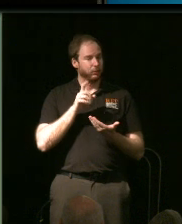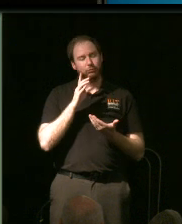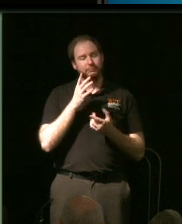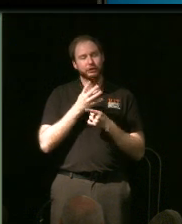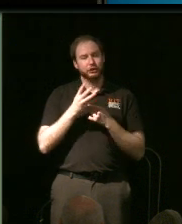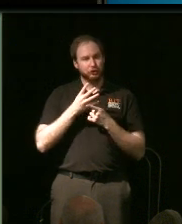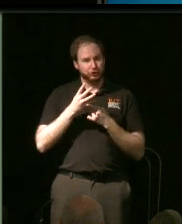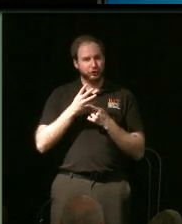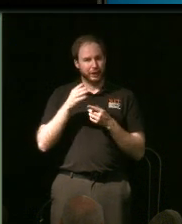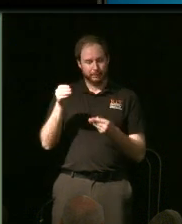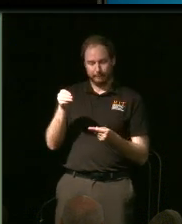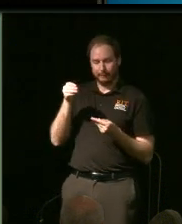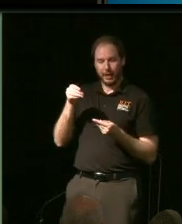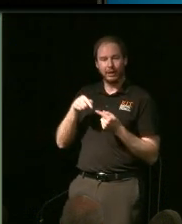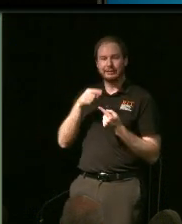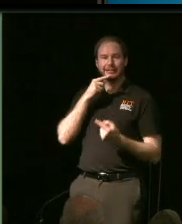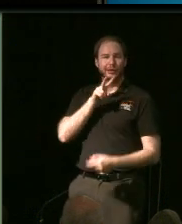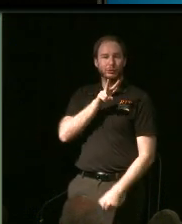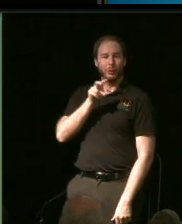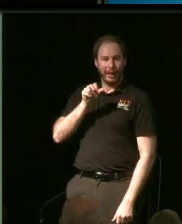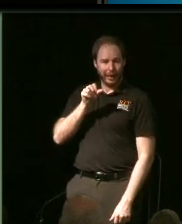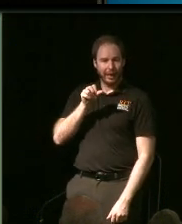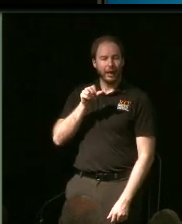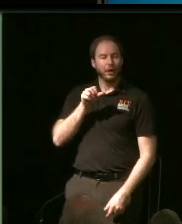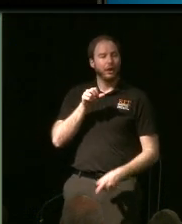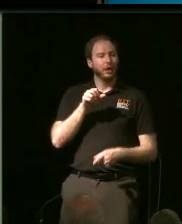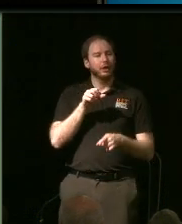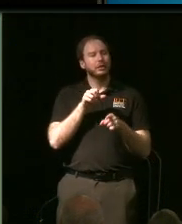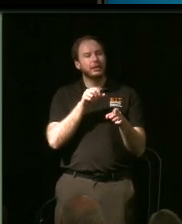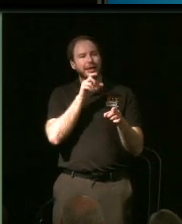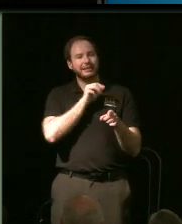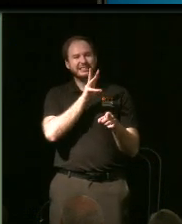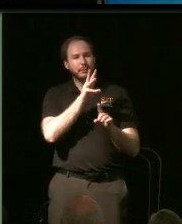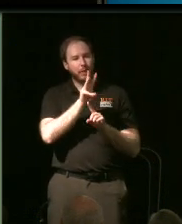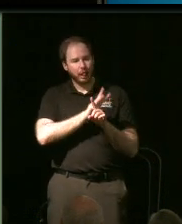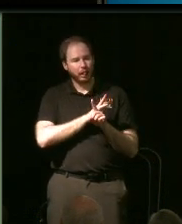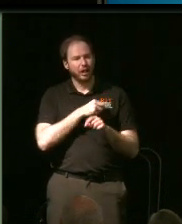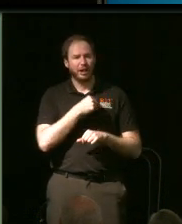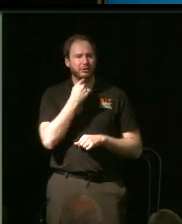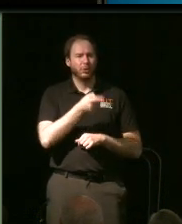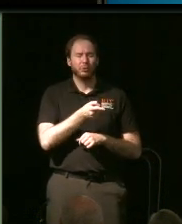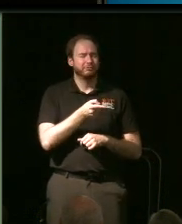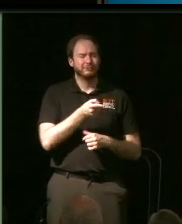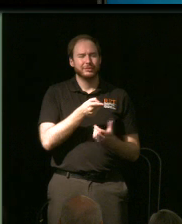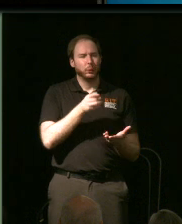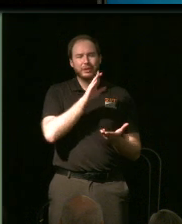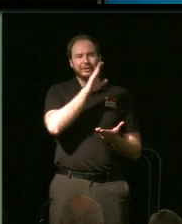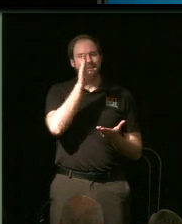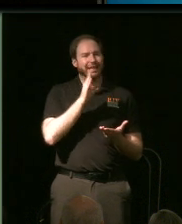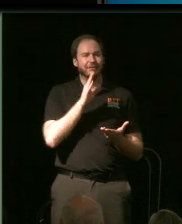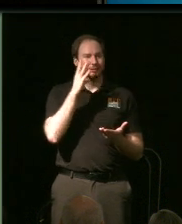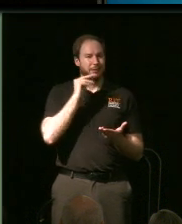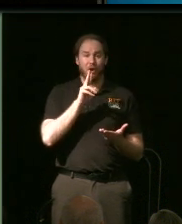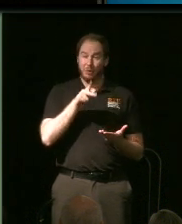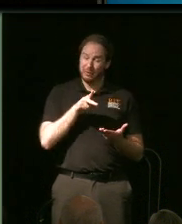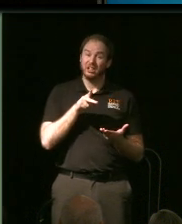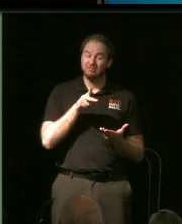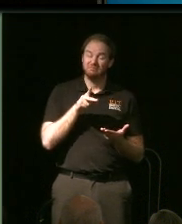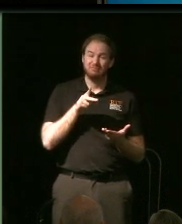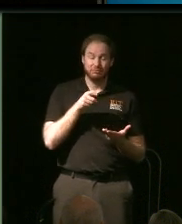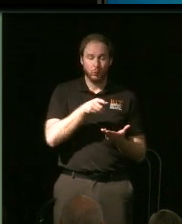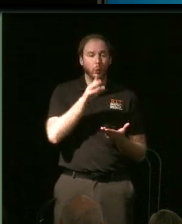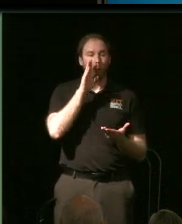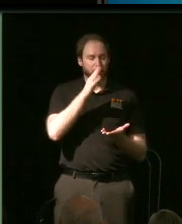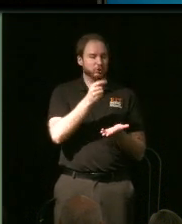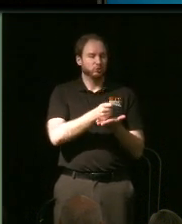and it comes back with USH2A, and I see a 6-month-old kid, I tell them, you're never even going to experience RP, because